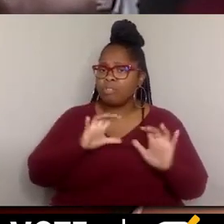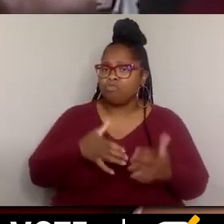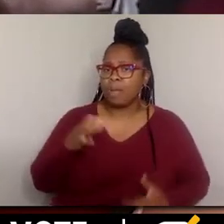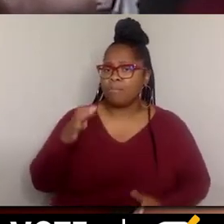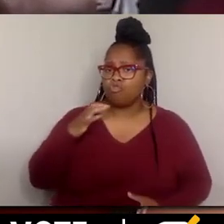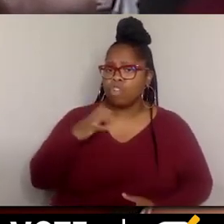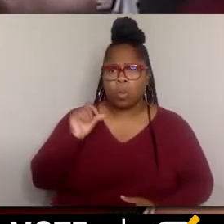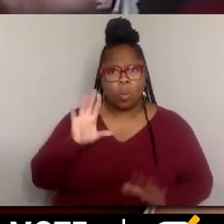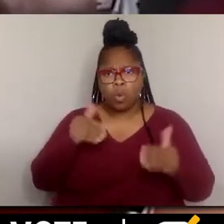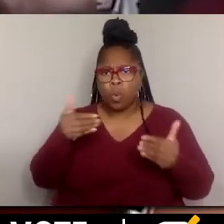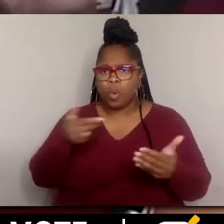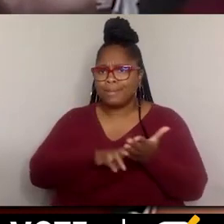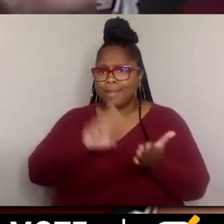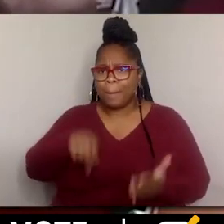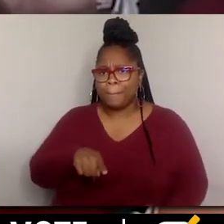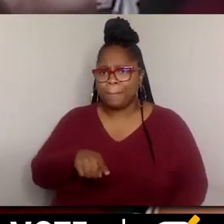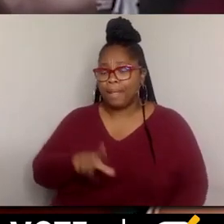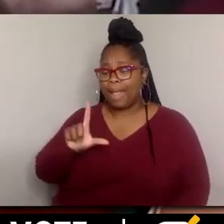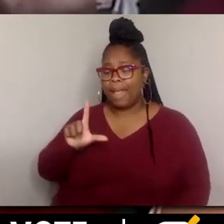up at